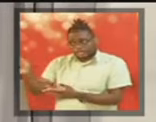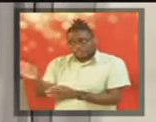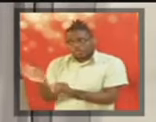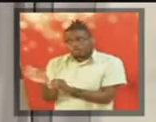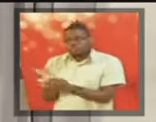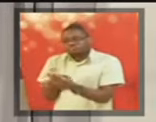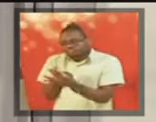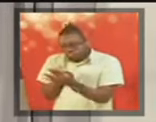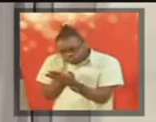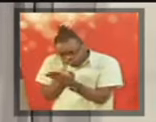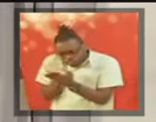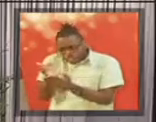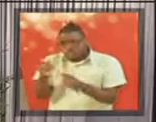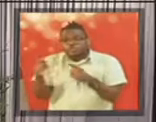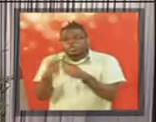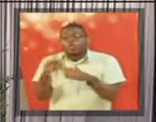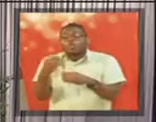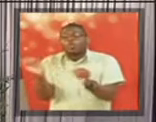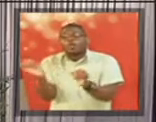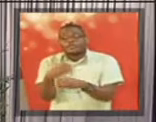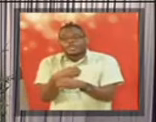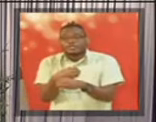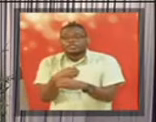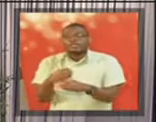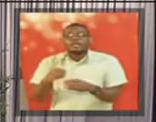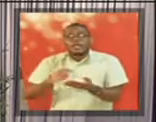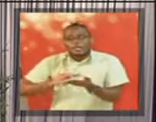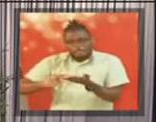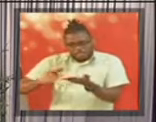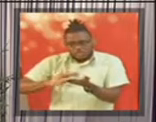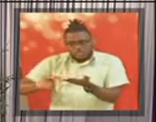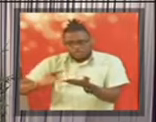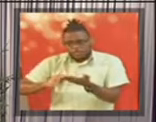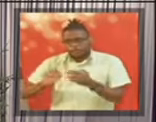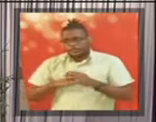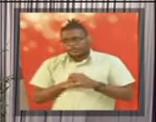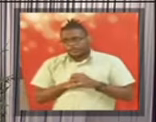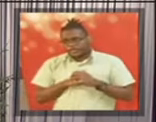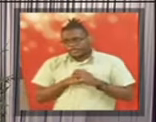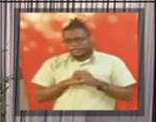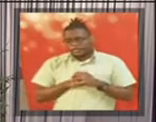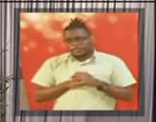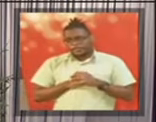Thank you very much. And now we go to 91.9, please.